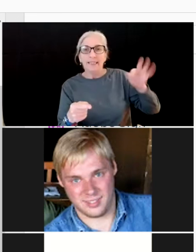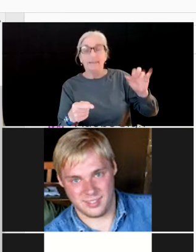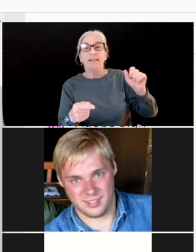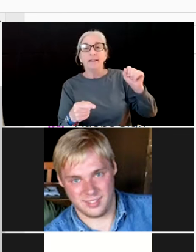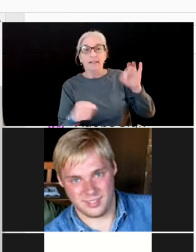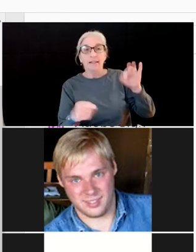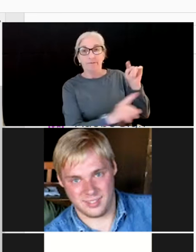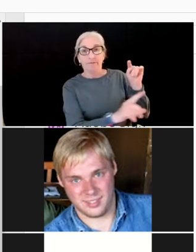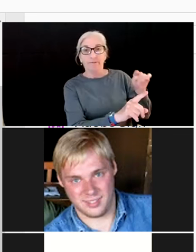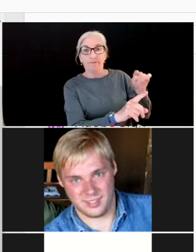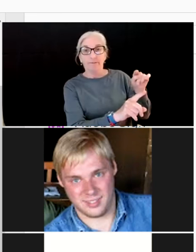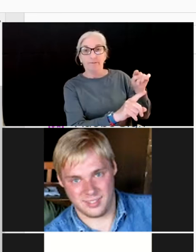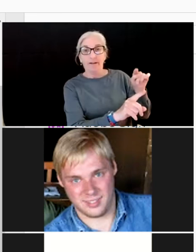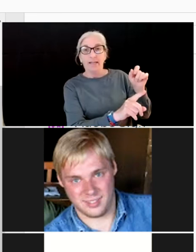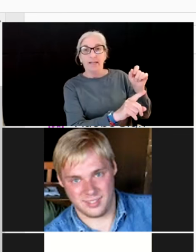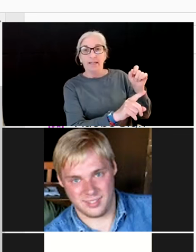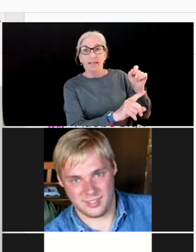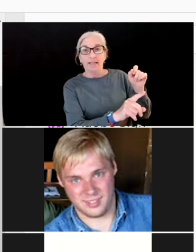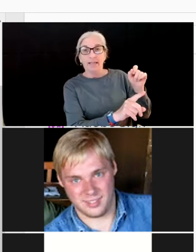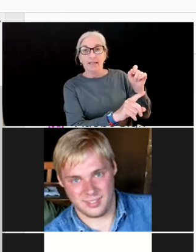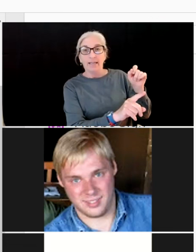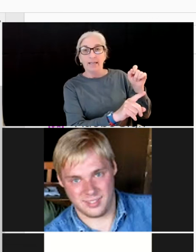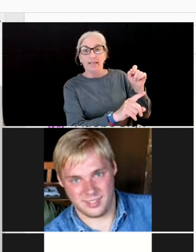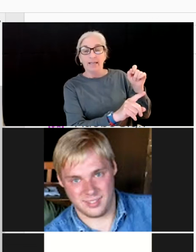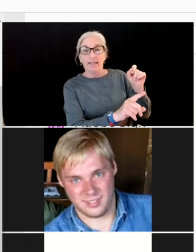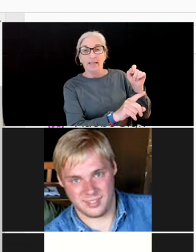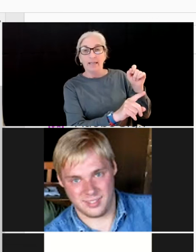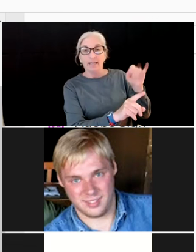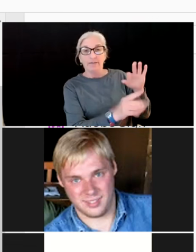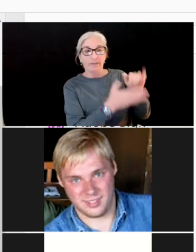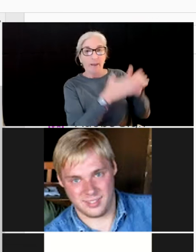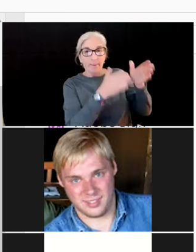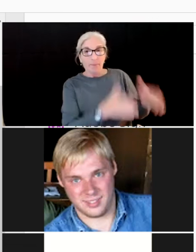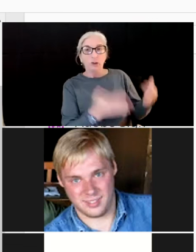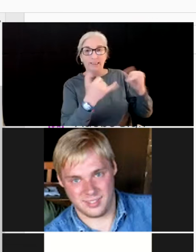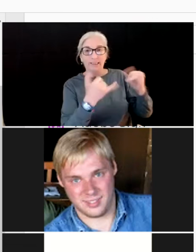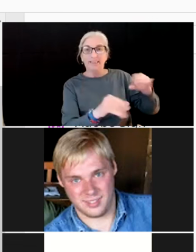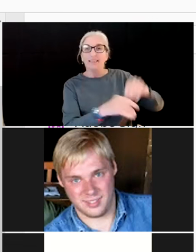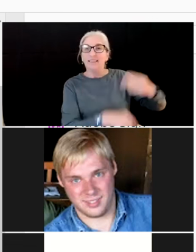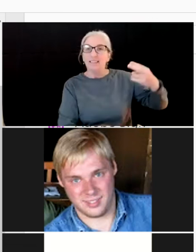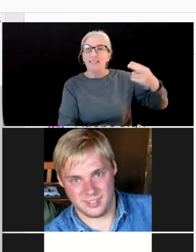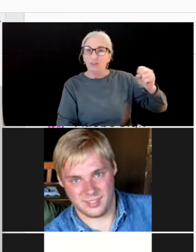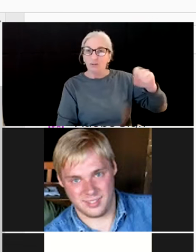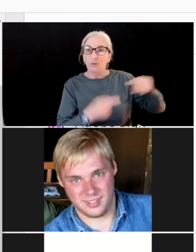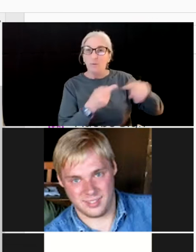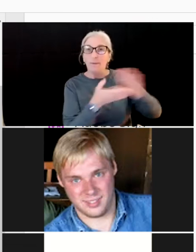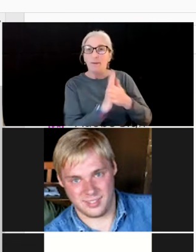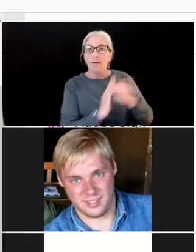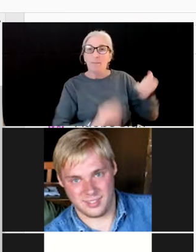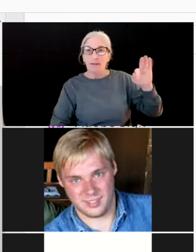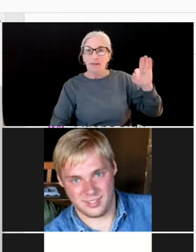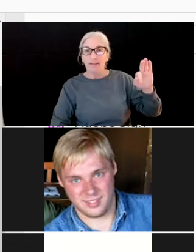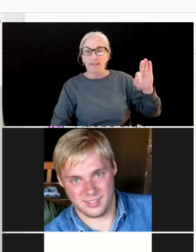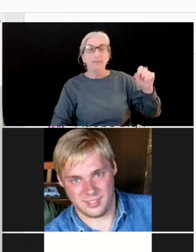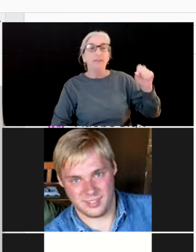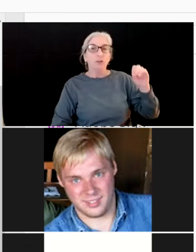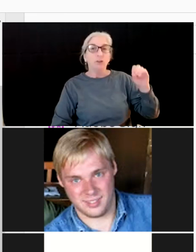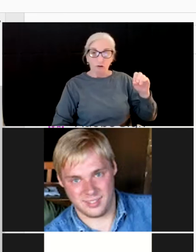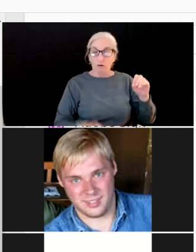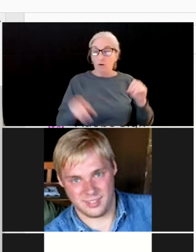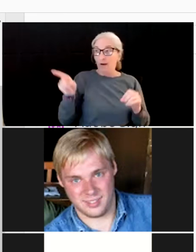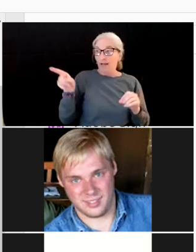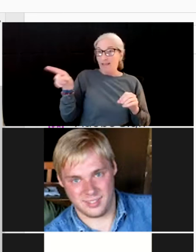is still in school when they turn 18. All right, so benefits can be paid to the child as a dependent of the